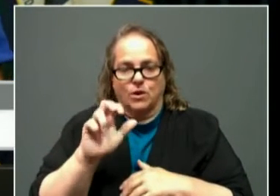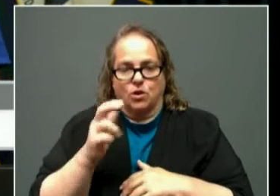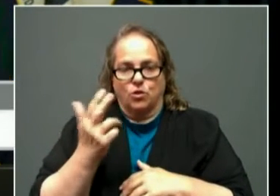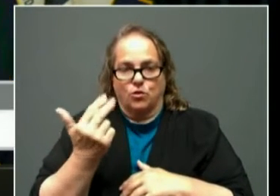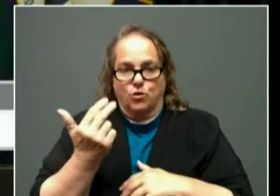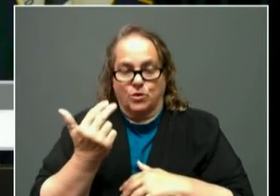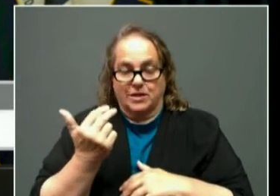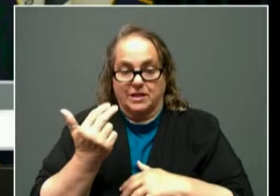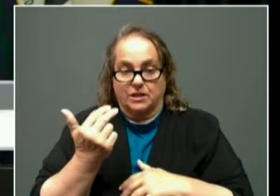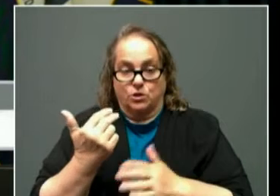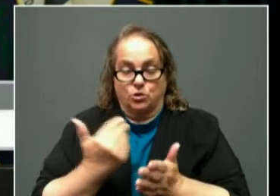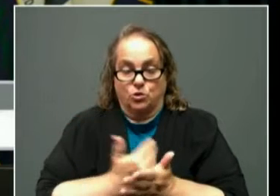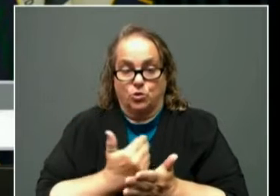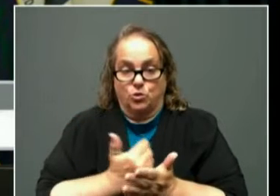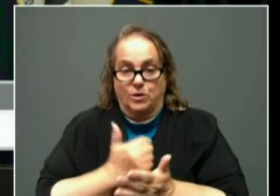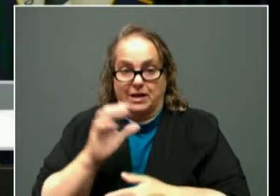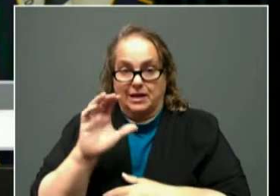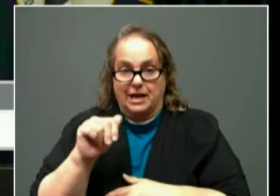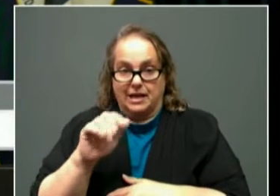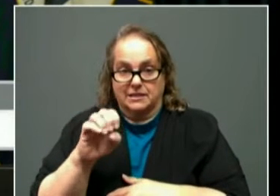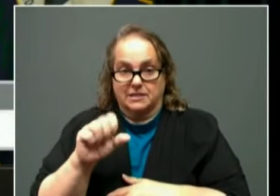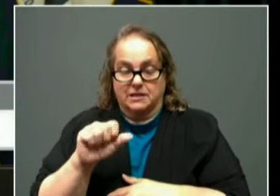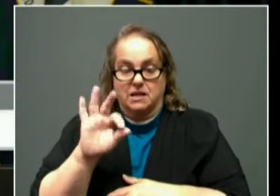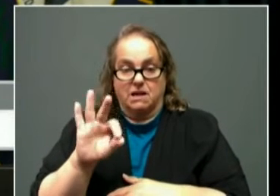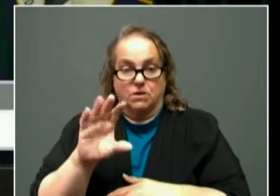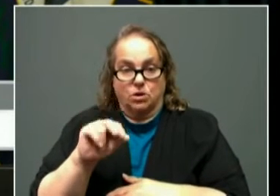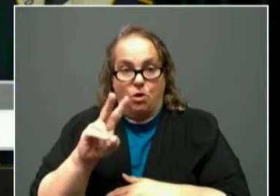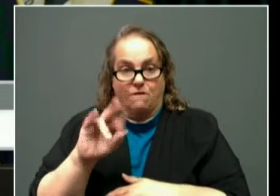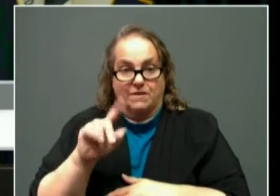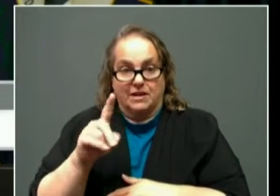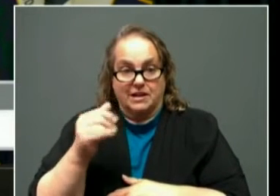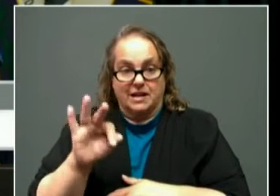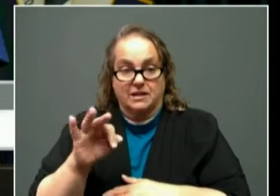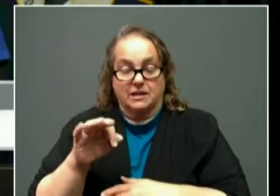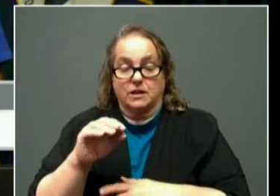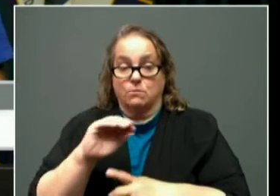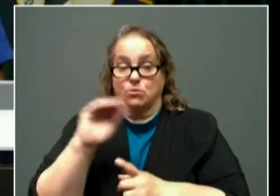new cases of COVID-19. Positivity rate,